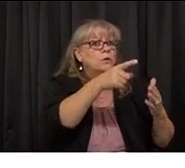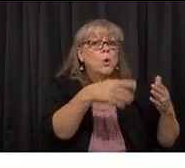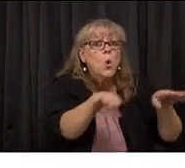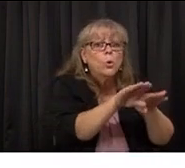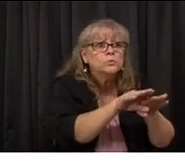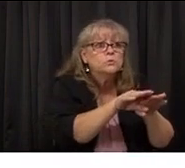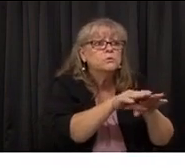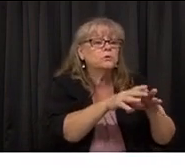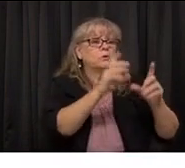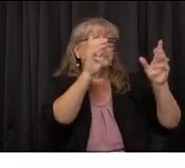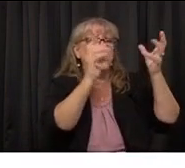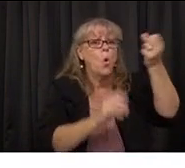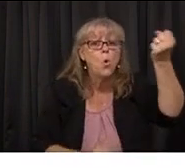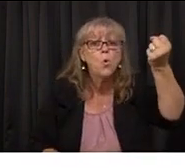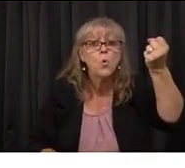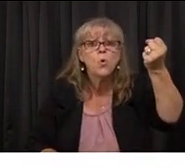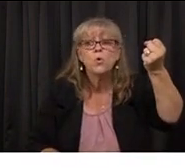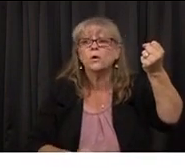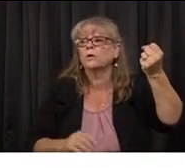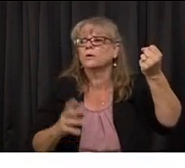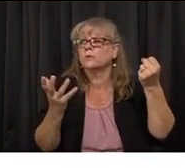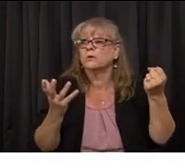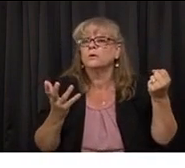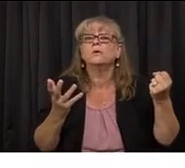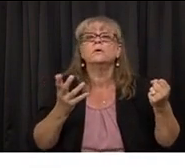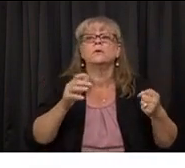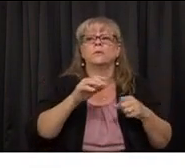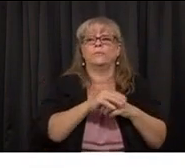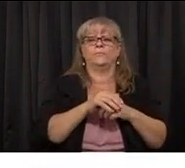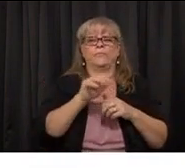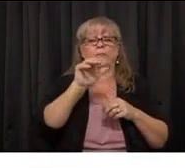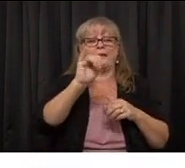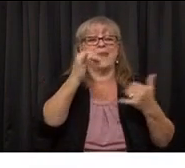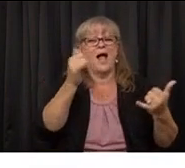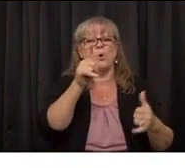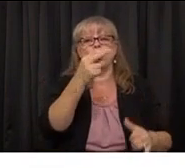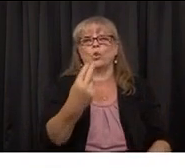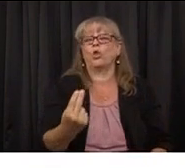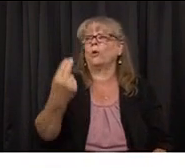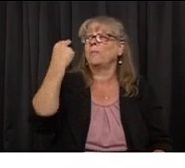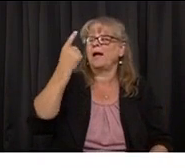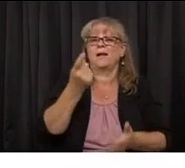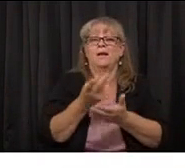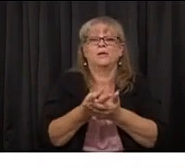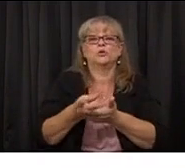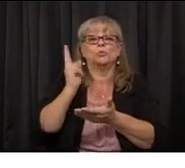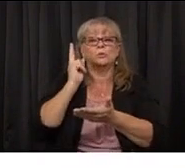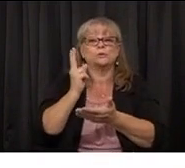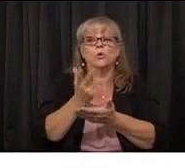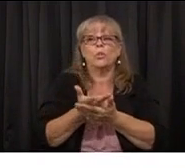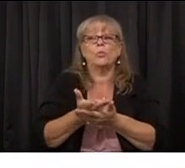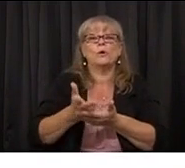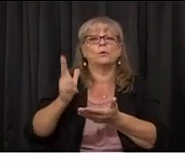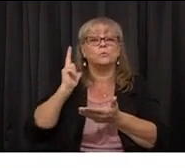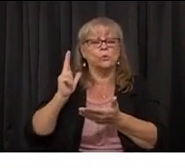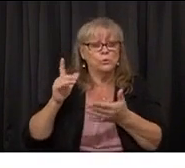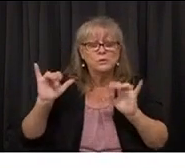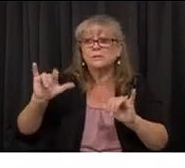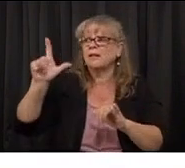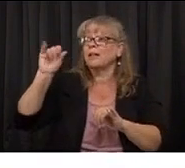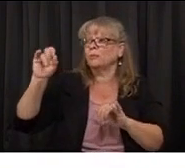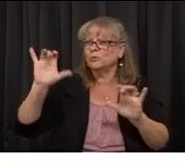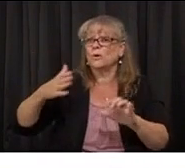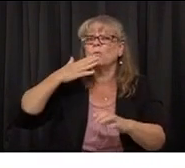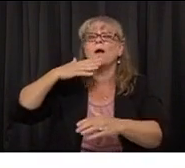we would have thought, everybody would have thought, oh, our national lab testing partners have built capacity and they're turning around results within 1 or 2 days.